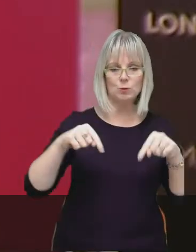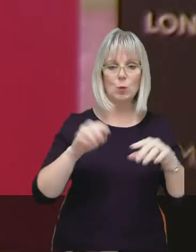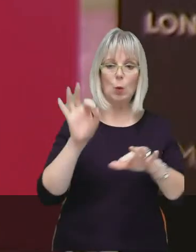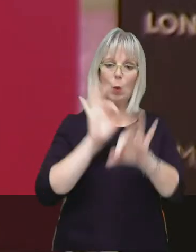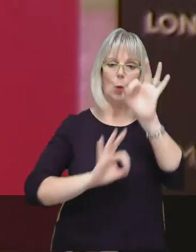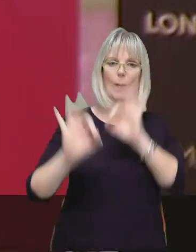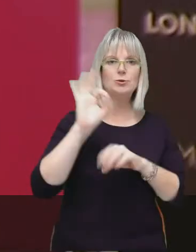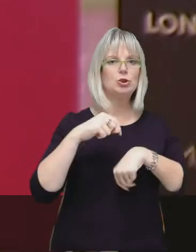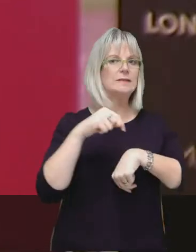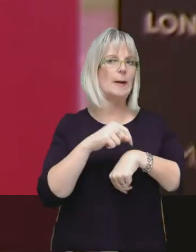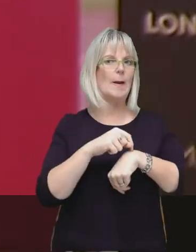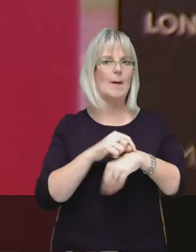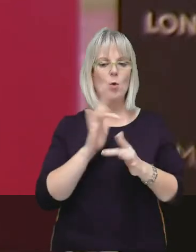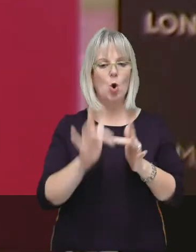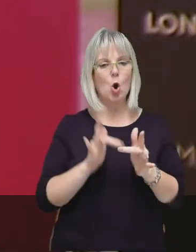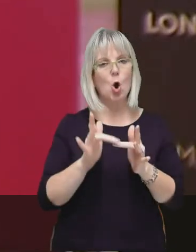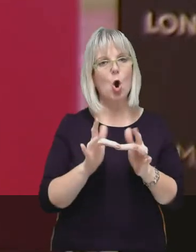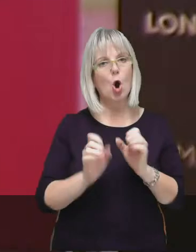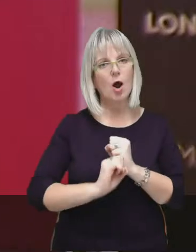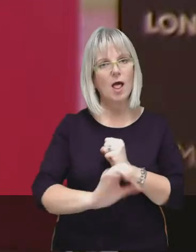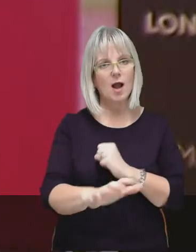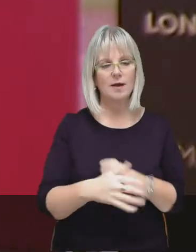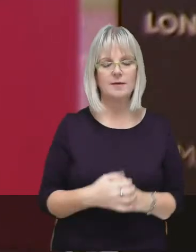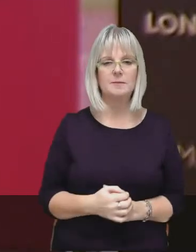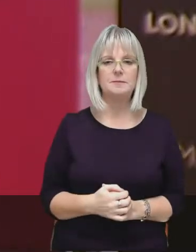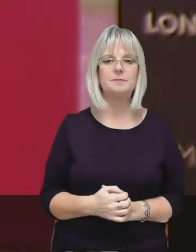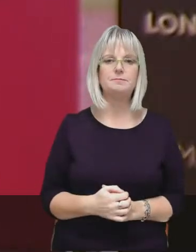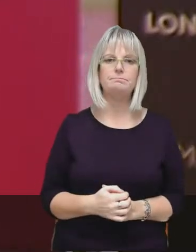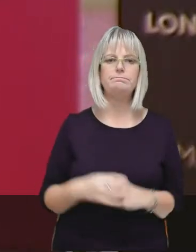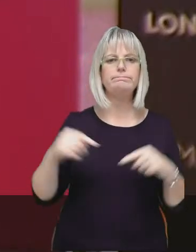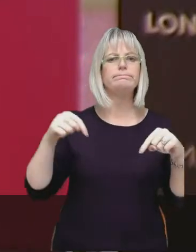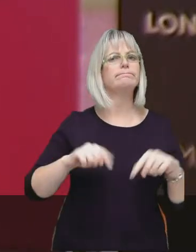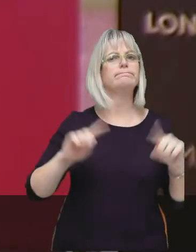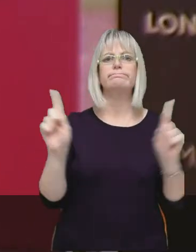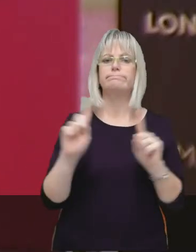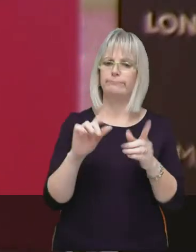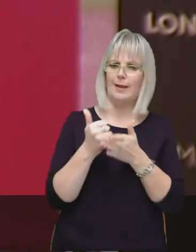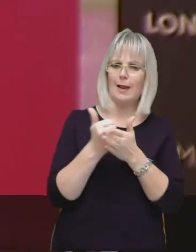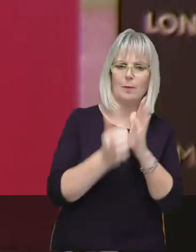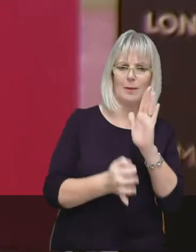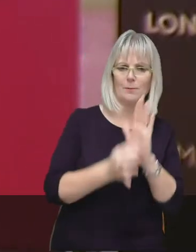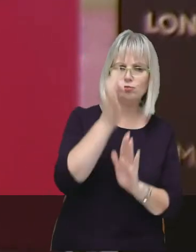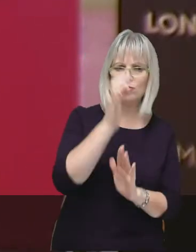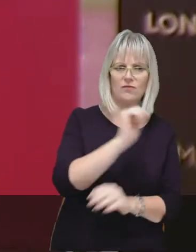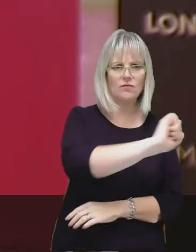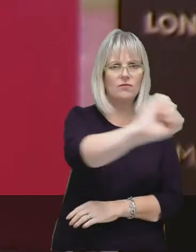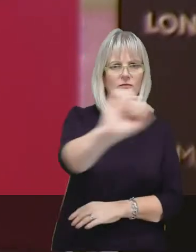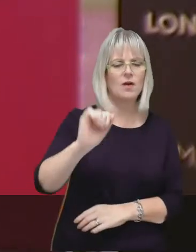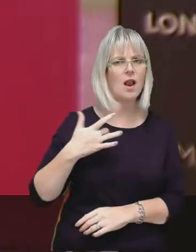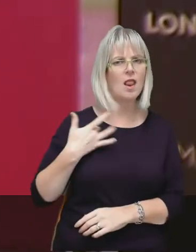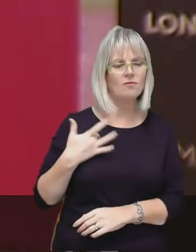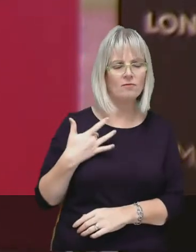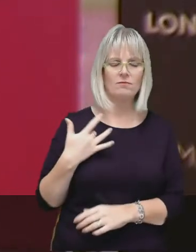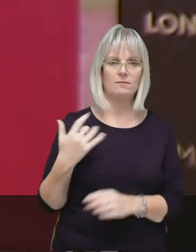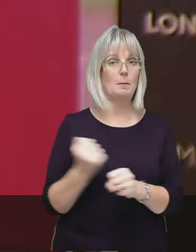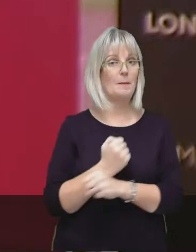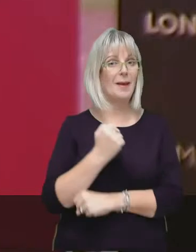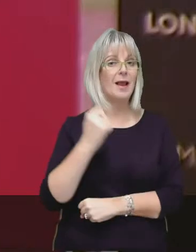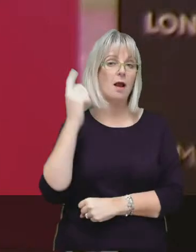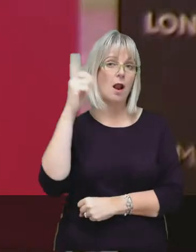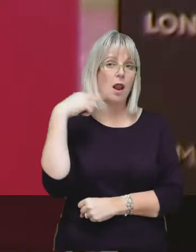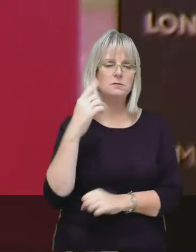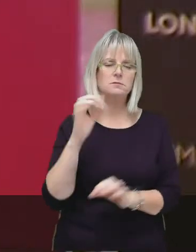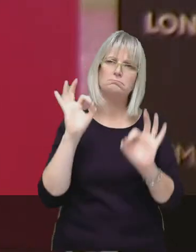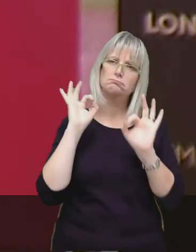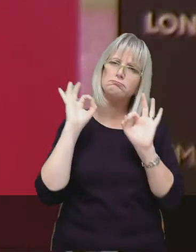improve life for Londoners and make our city a great place to live and work. And that's why we want to hear